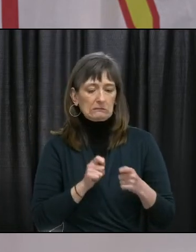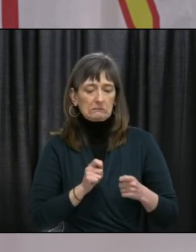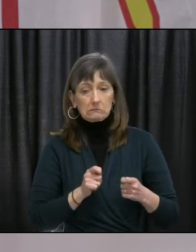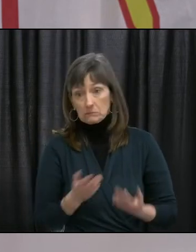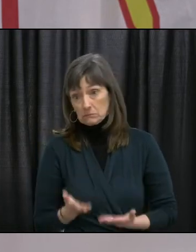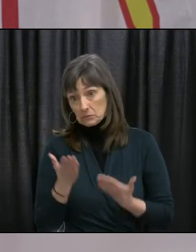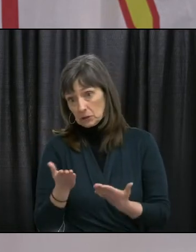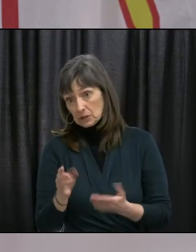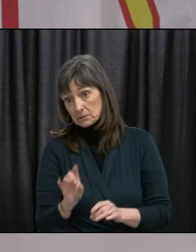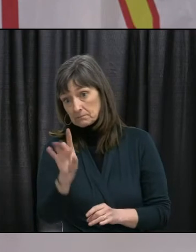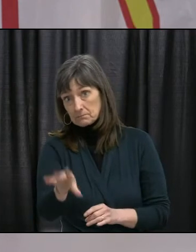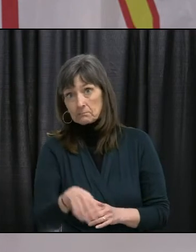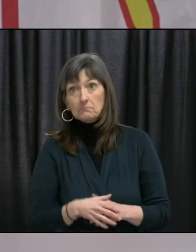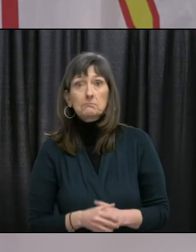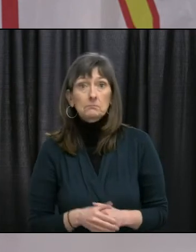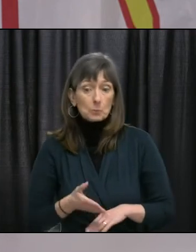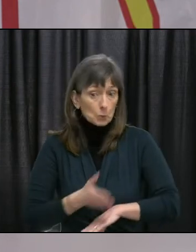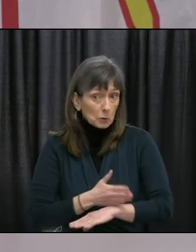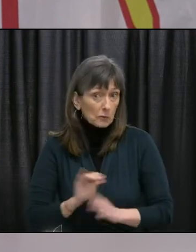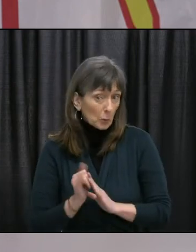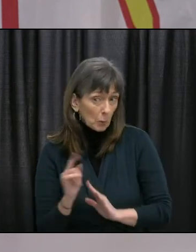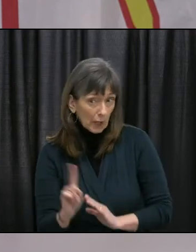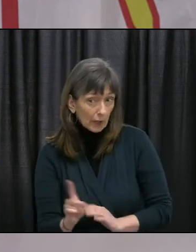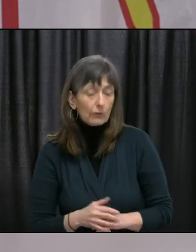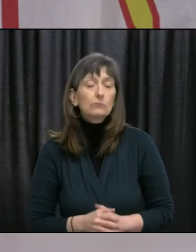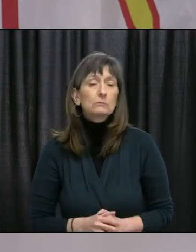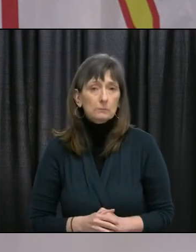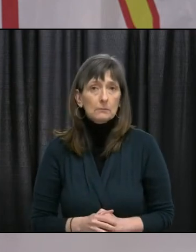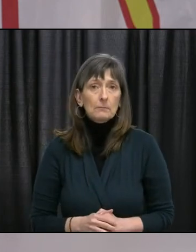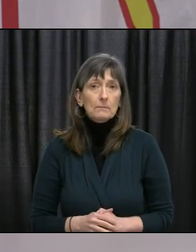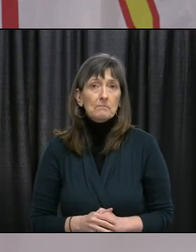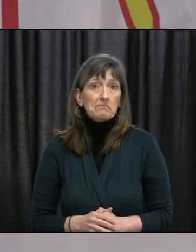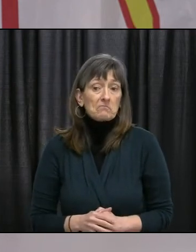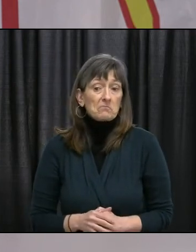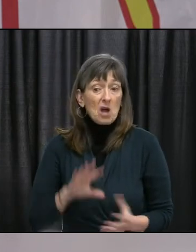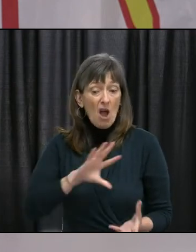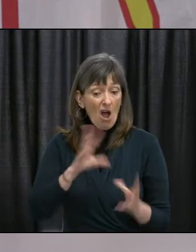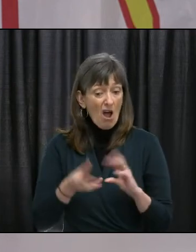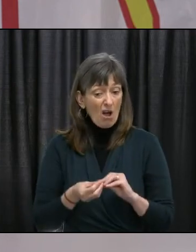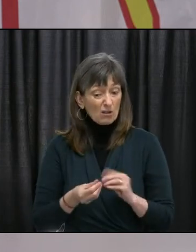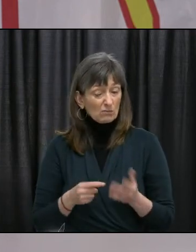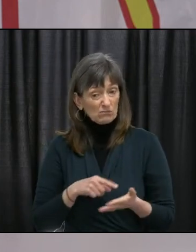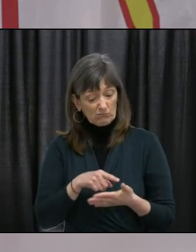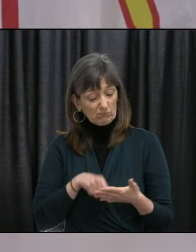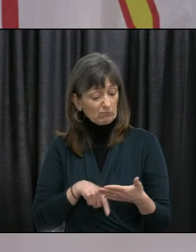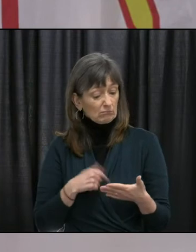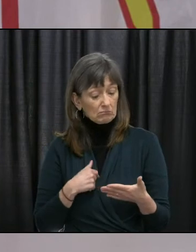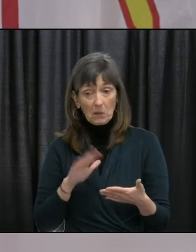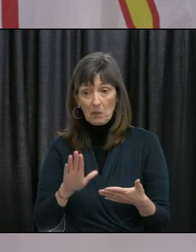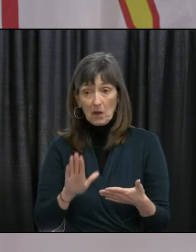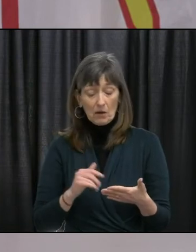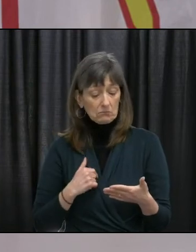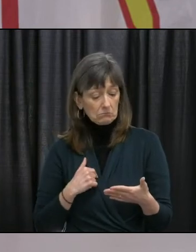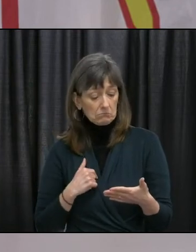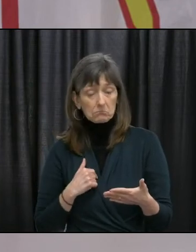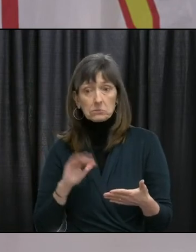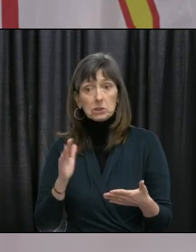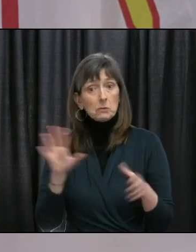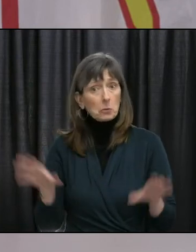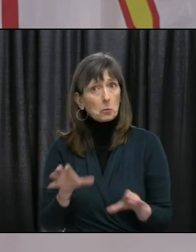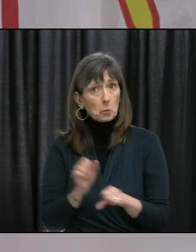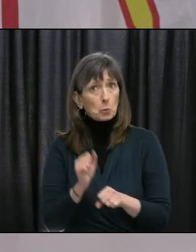be changed or improved a little. And on the whole, it appears that these associations have put a